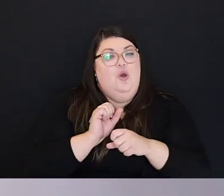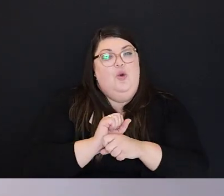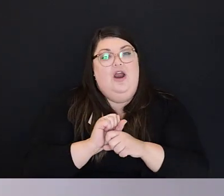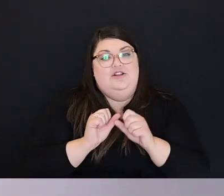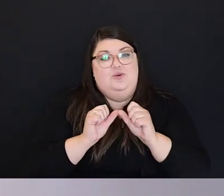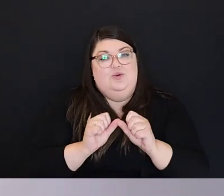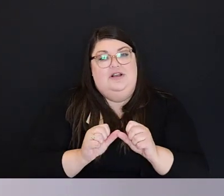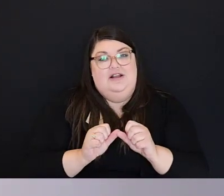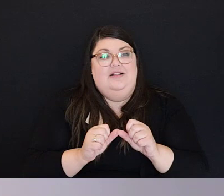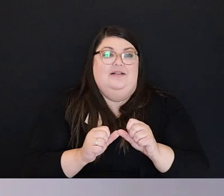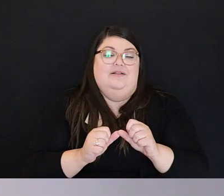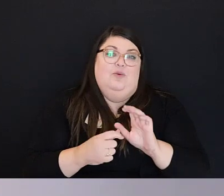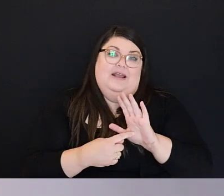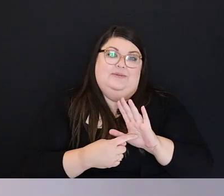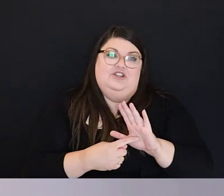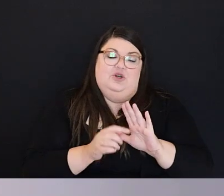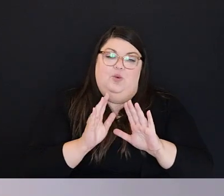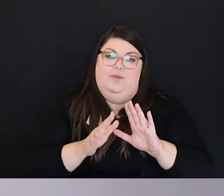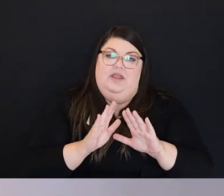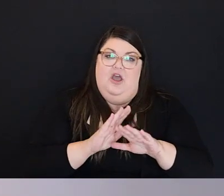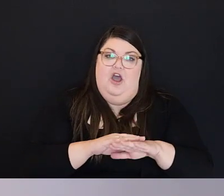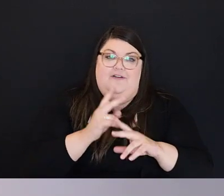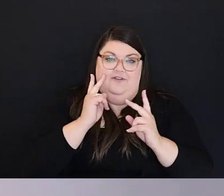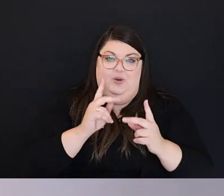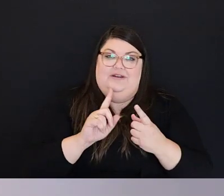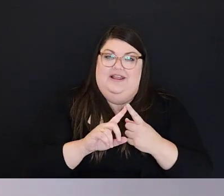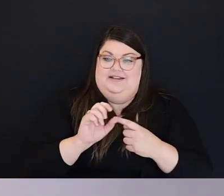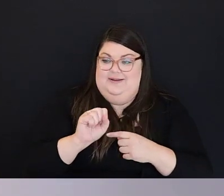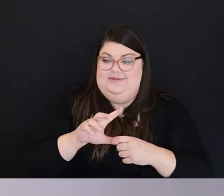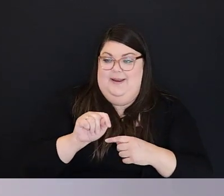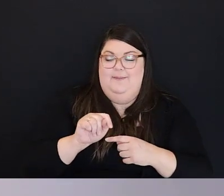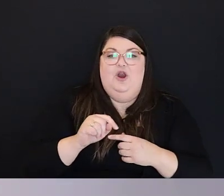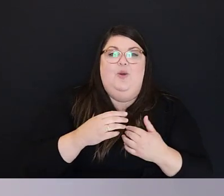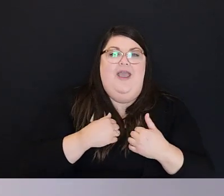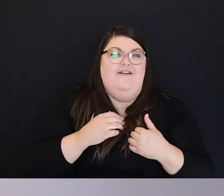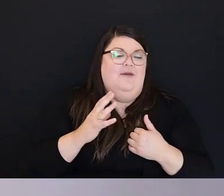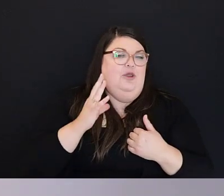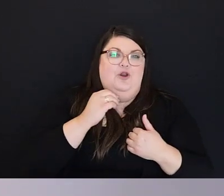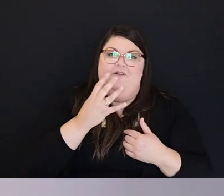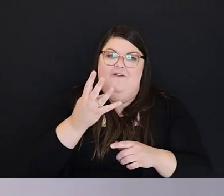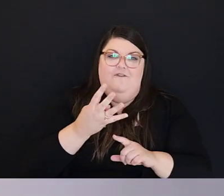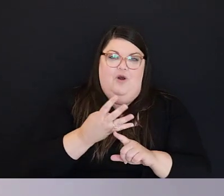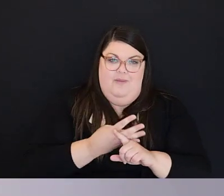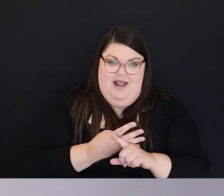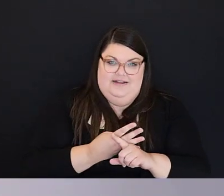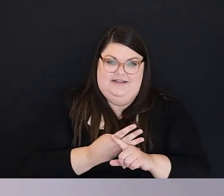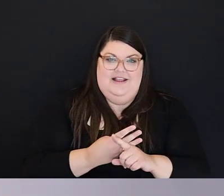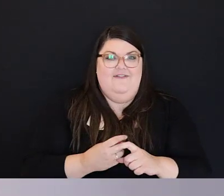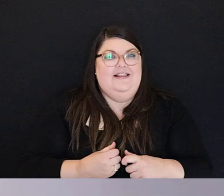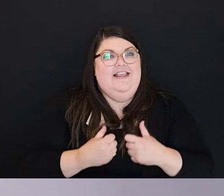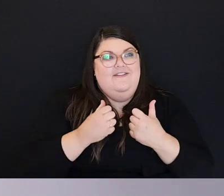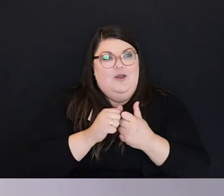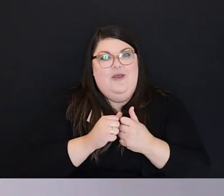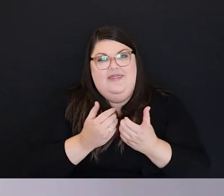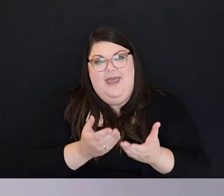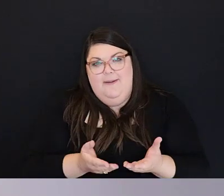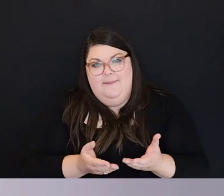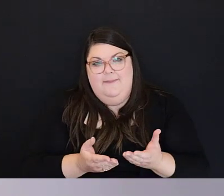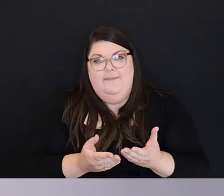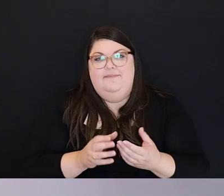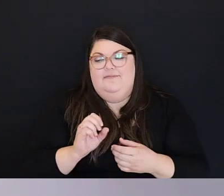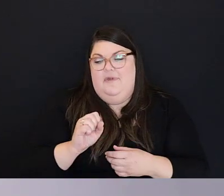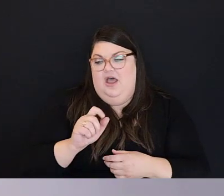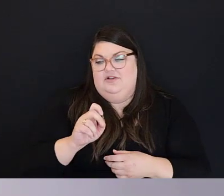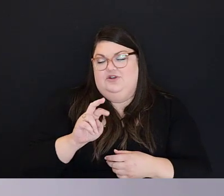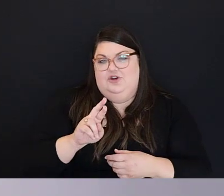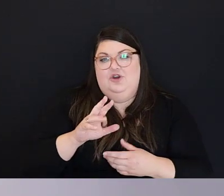stay on, the exhibitions will stay on view up until September, so we have a beautiful 4 months of living with them. Oscar Hisar,